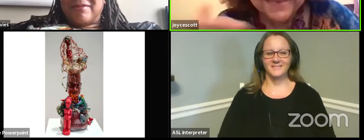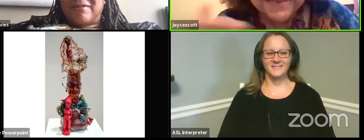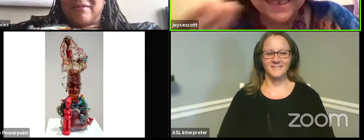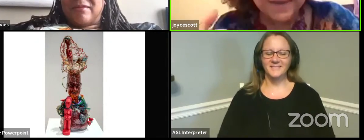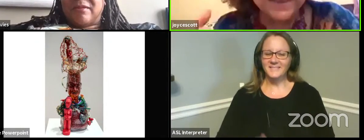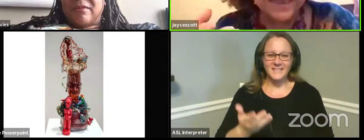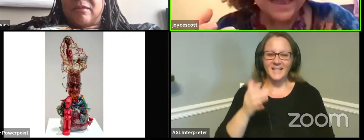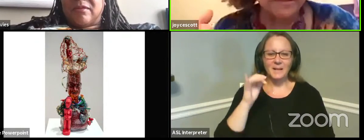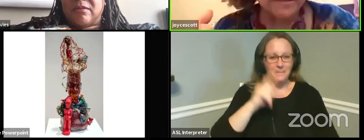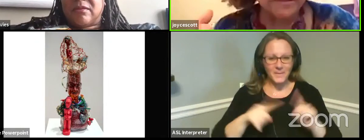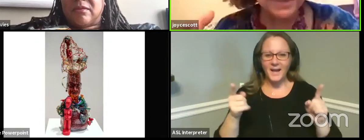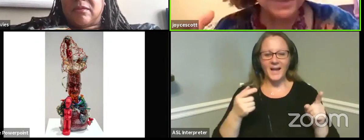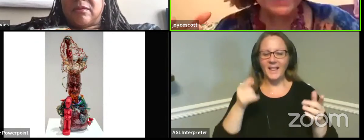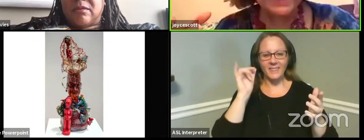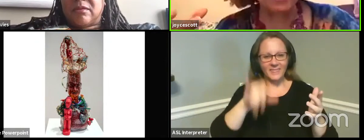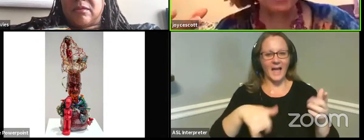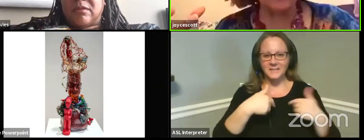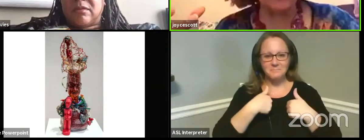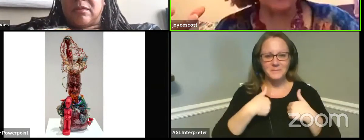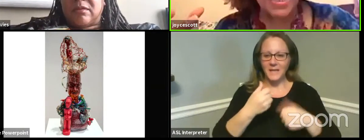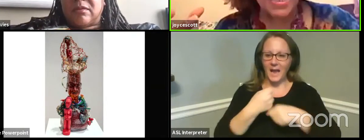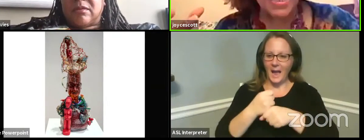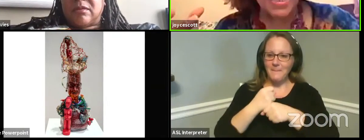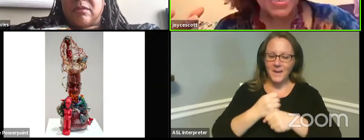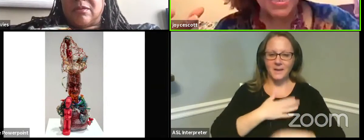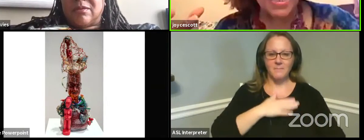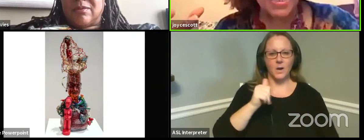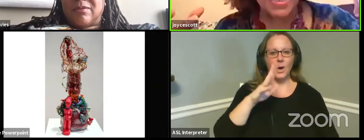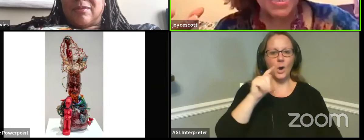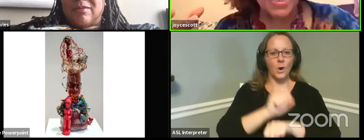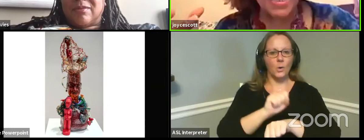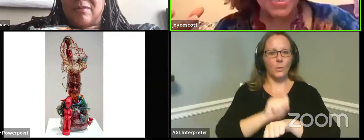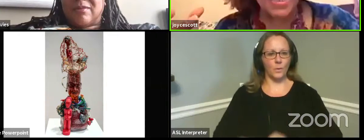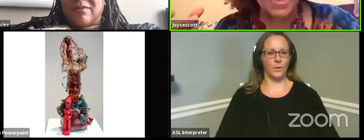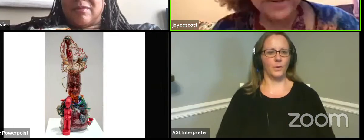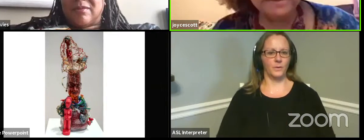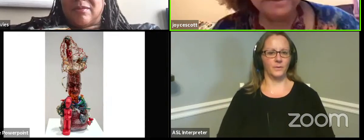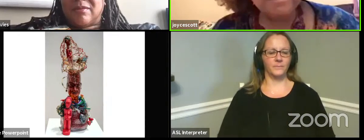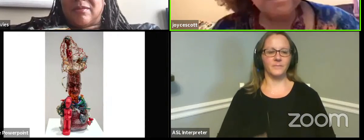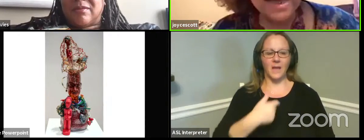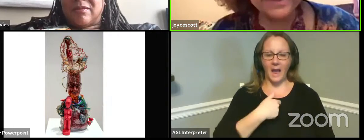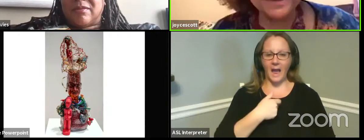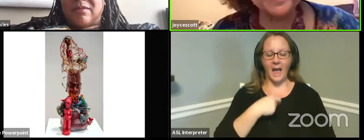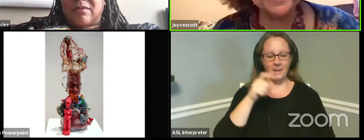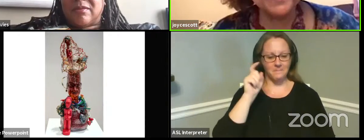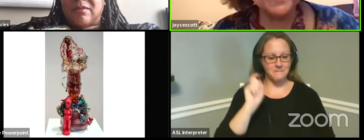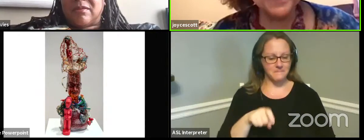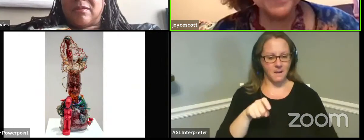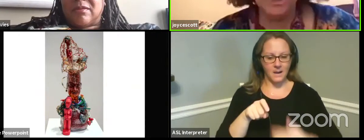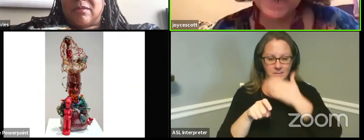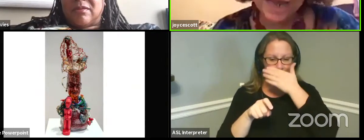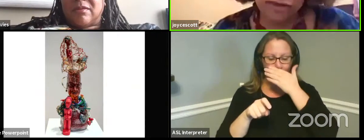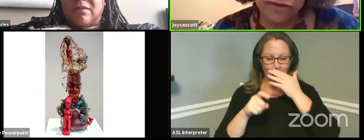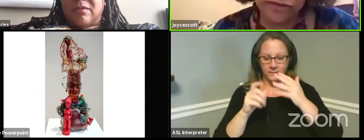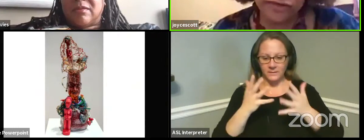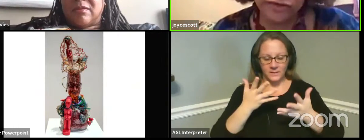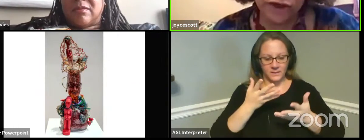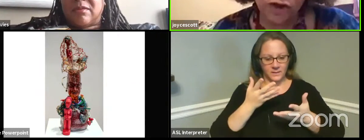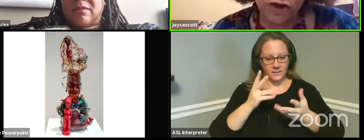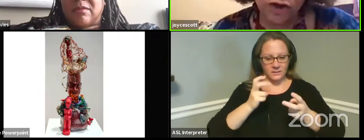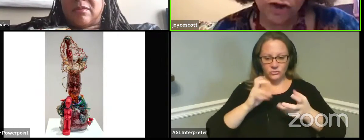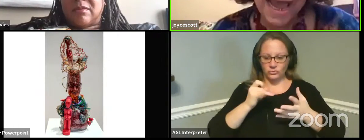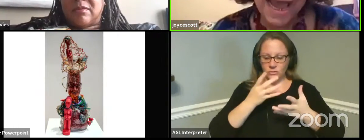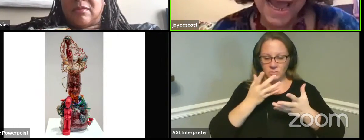It's a big deal for me to like make artwork. I must submit. When I go to the